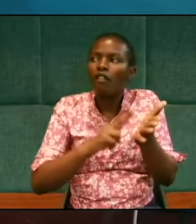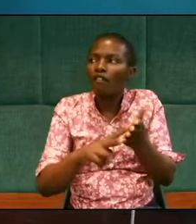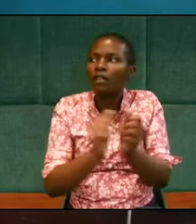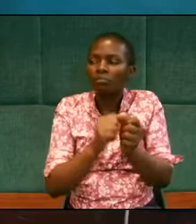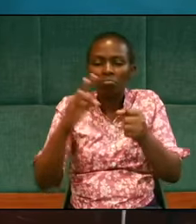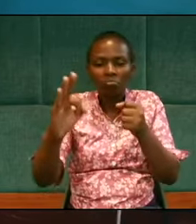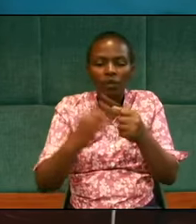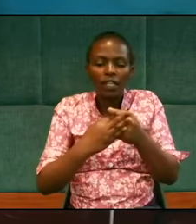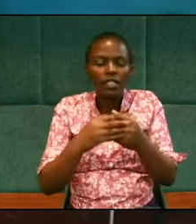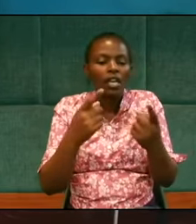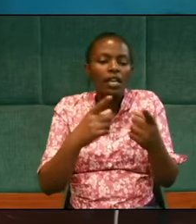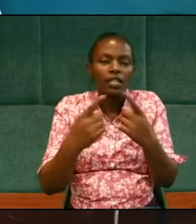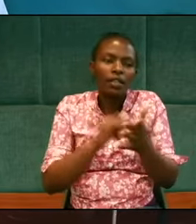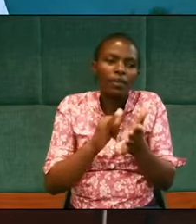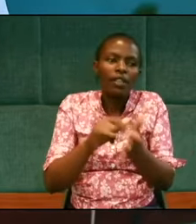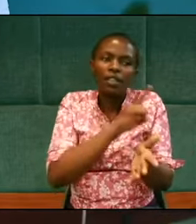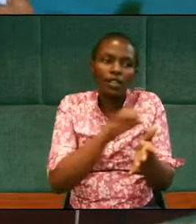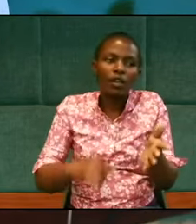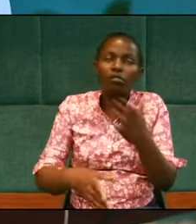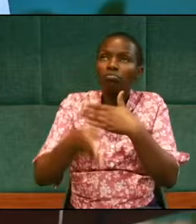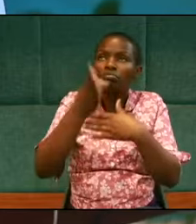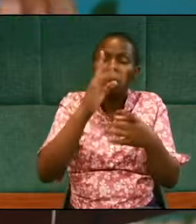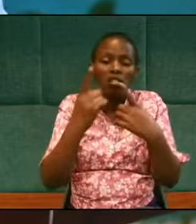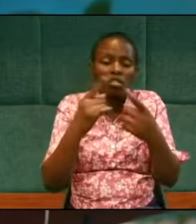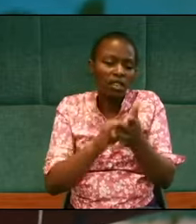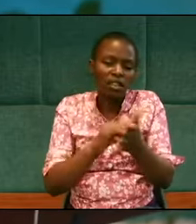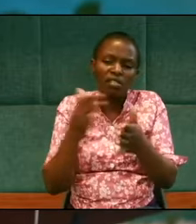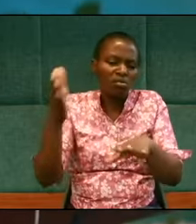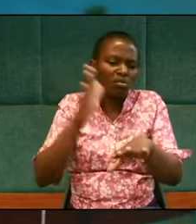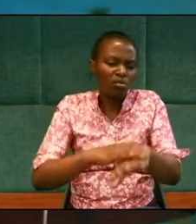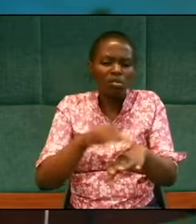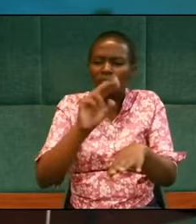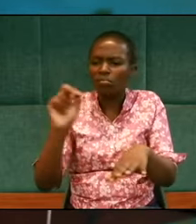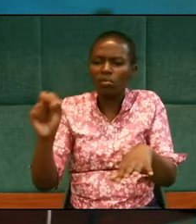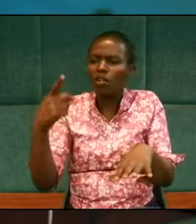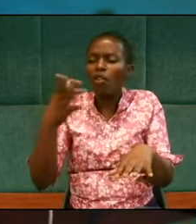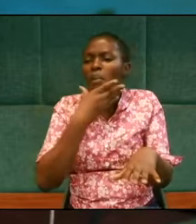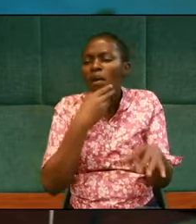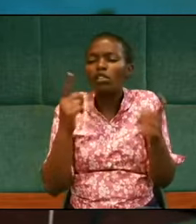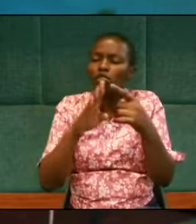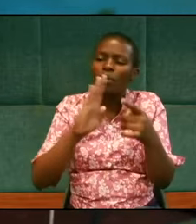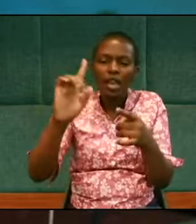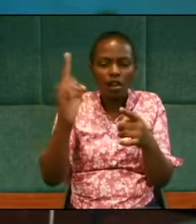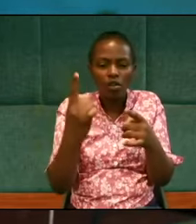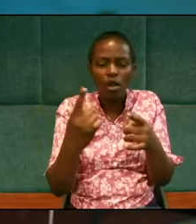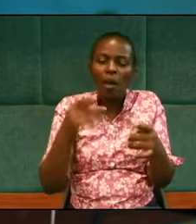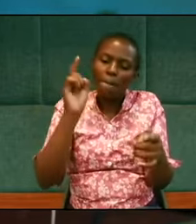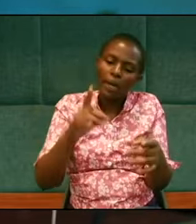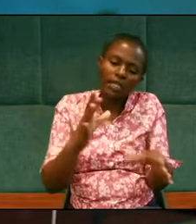the Lord God said, it is not good that a man should be alone. I will make him a